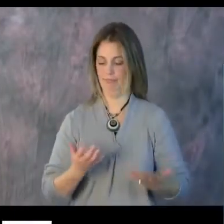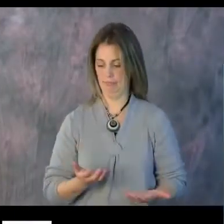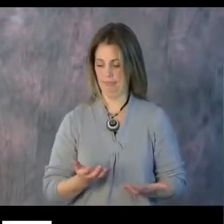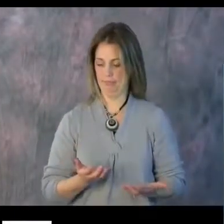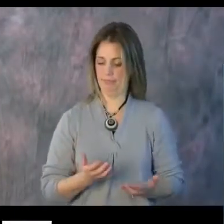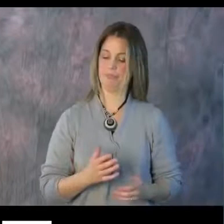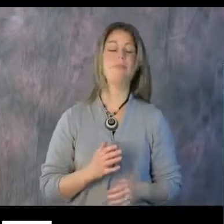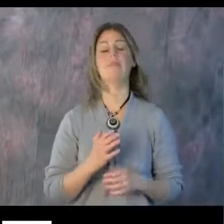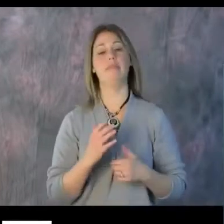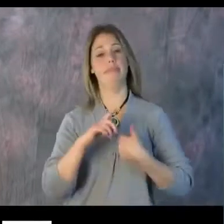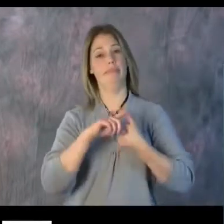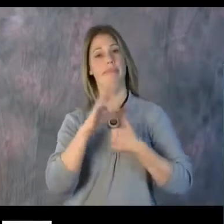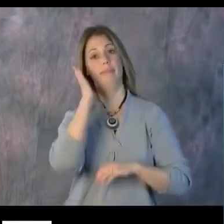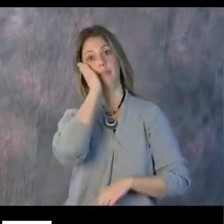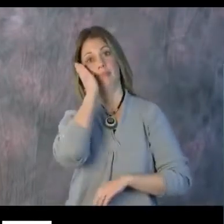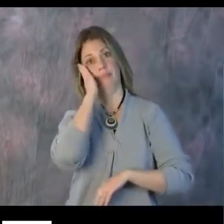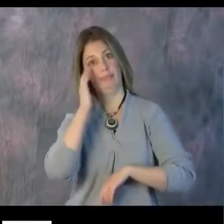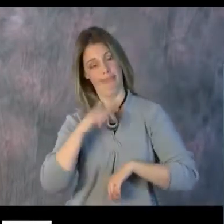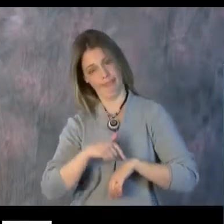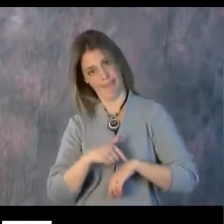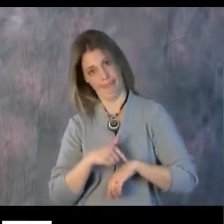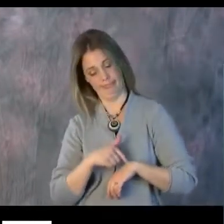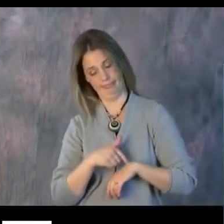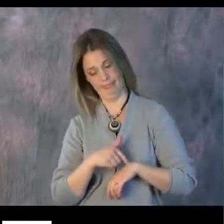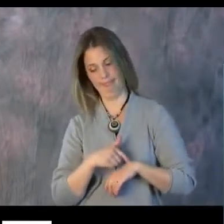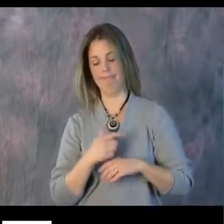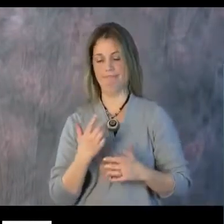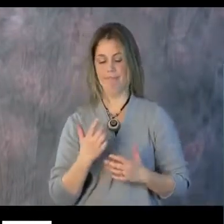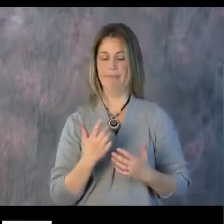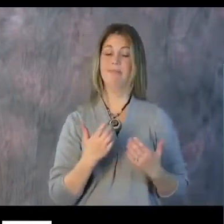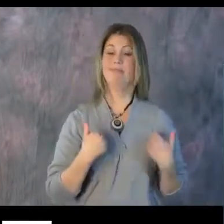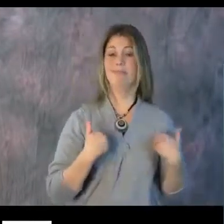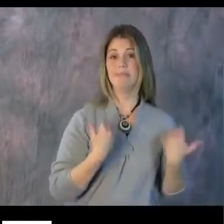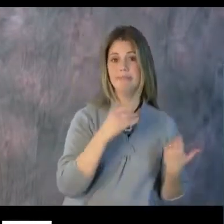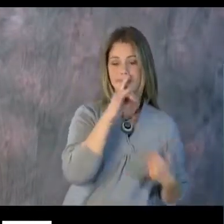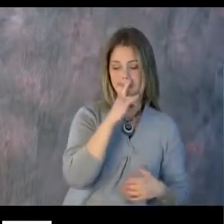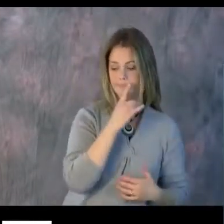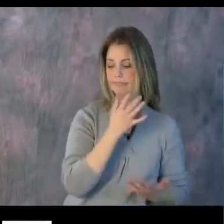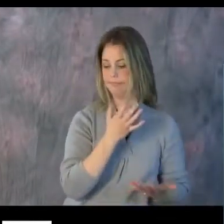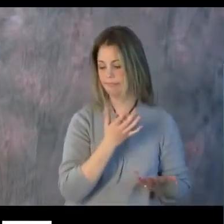And the next one is common struggles. Bedtime, for example.